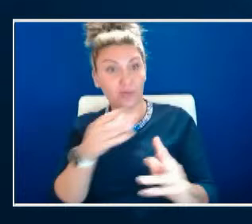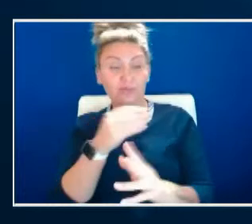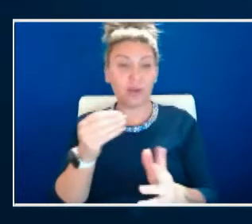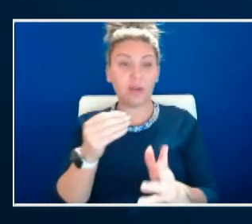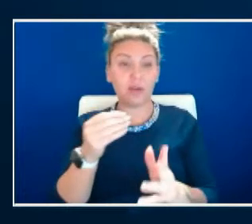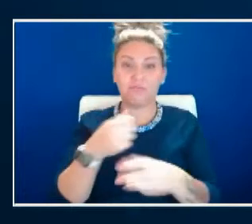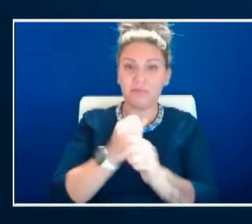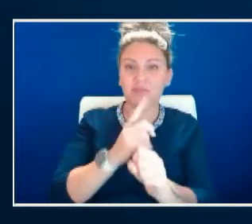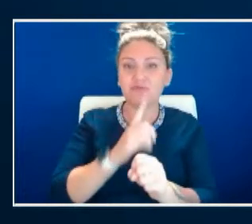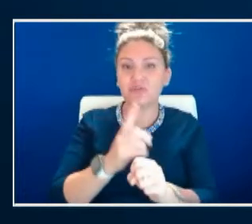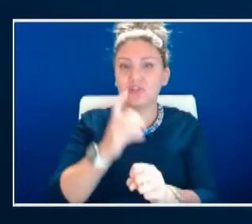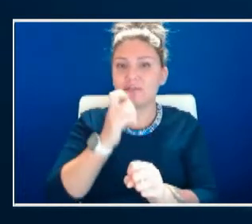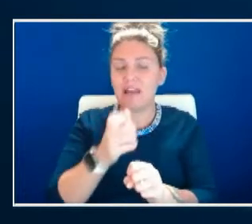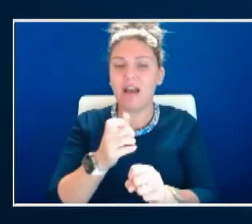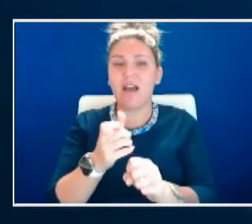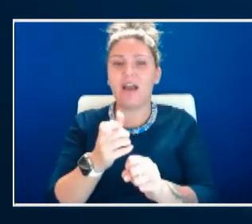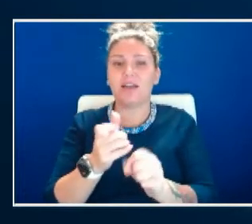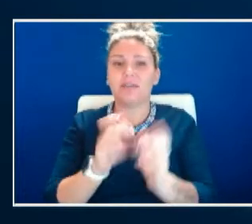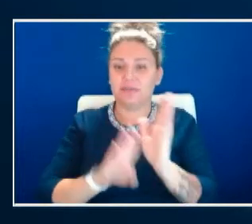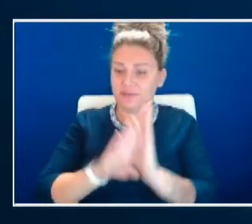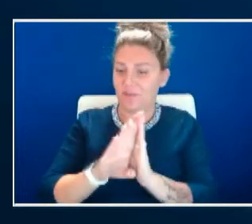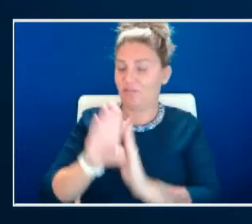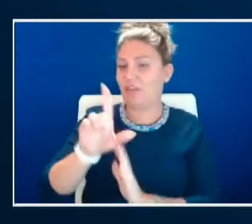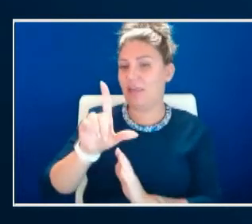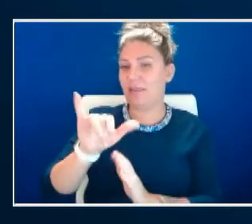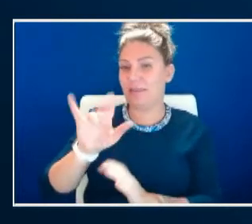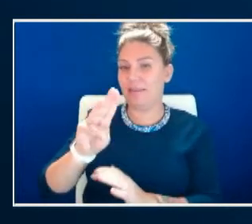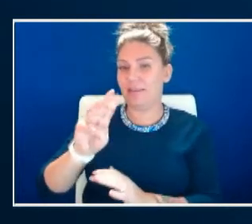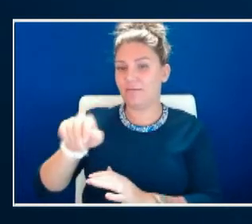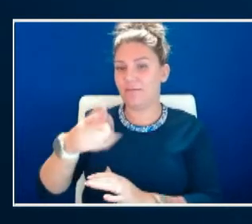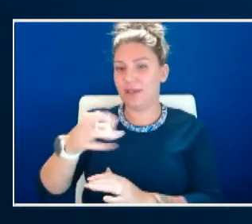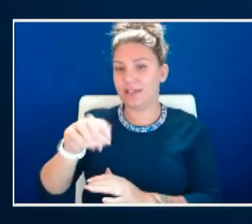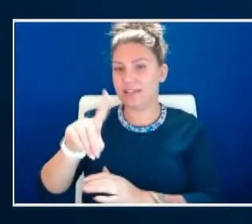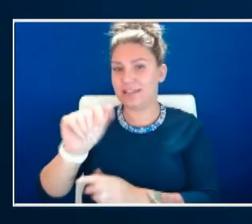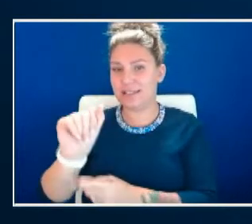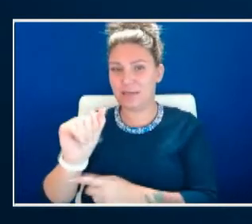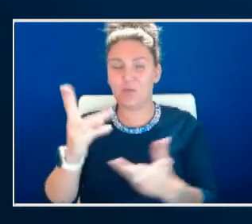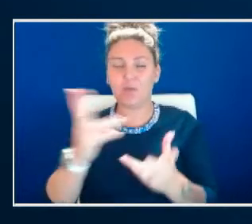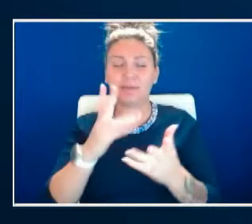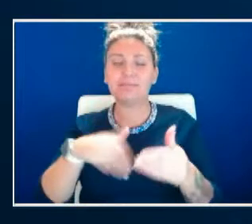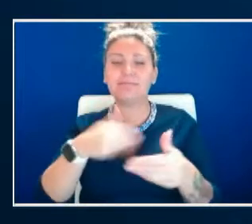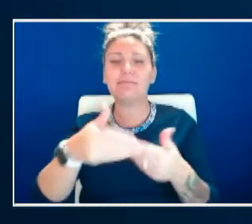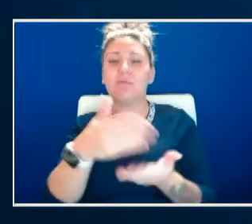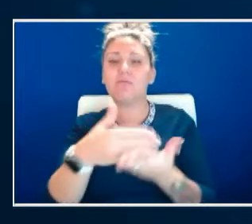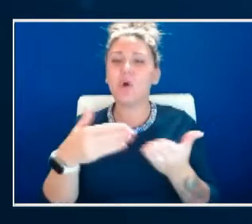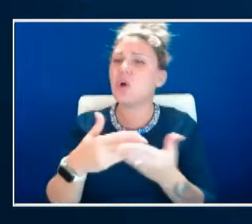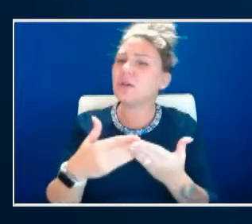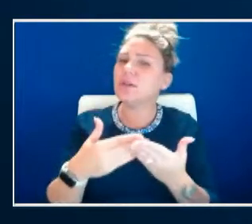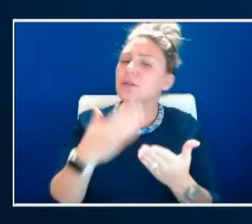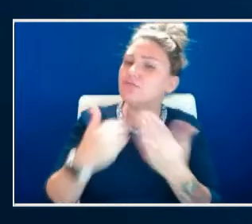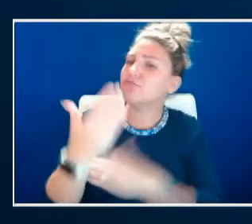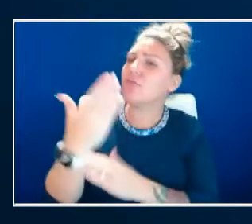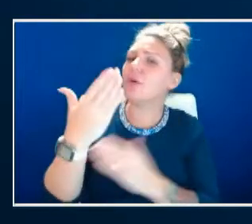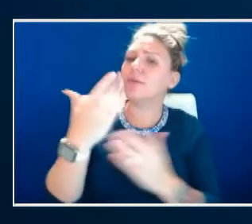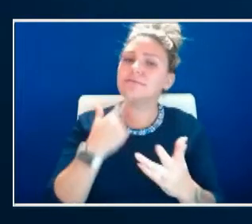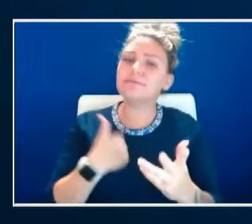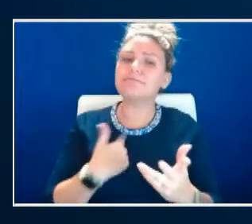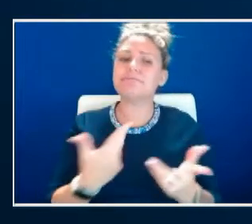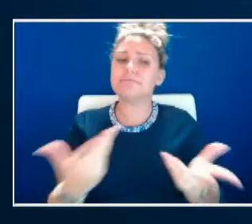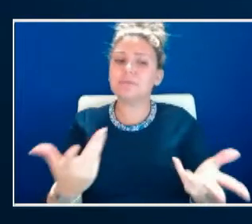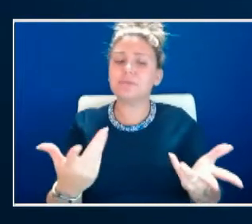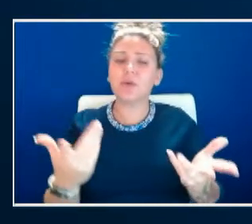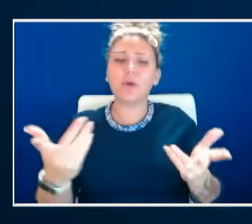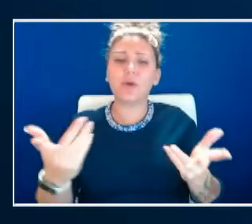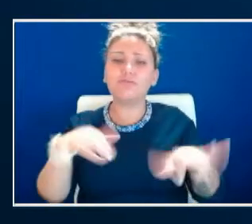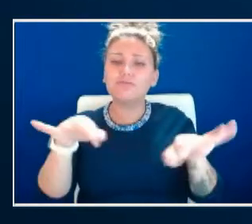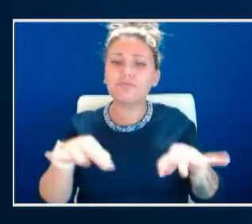don't get lymphedema, and if you do, what those next steps would be. So Sabrina, good morning. Tell us about your part in her story,